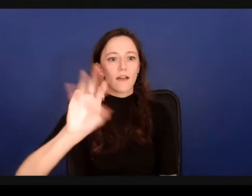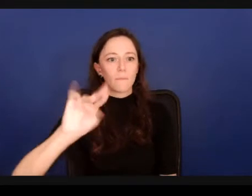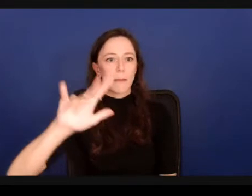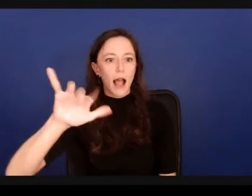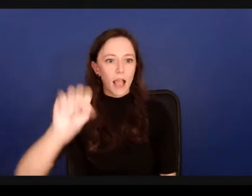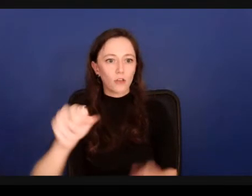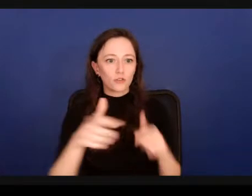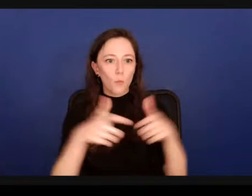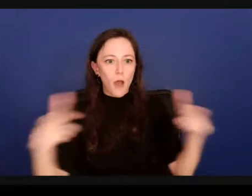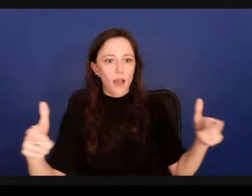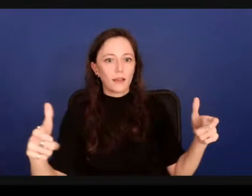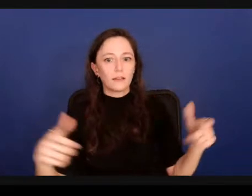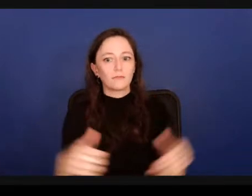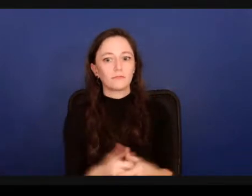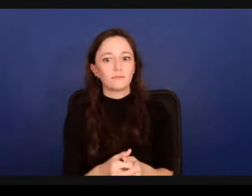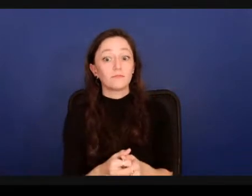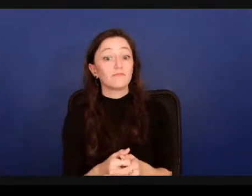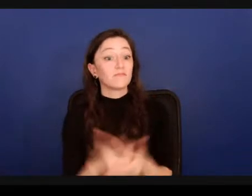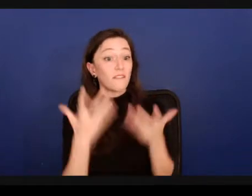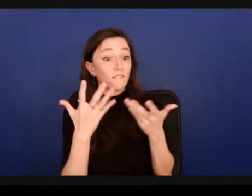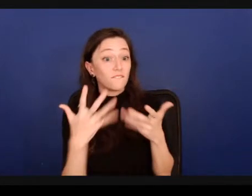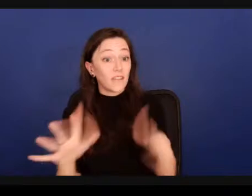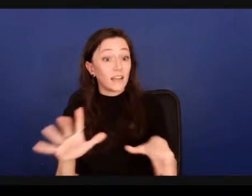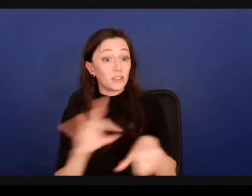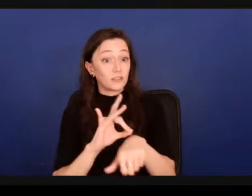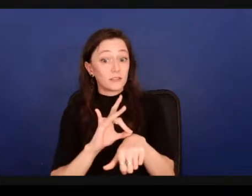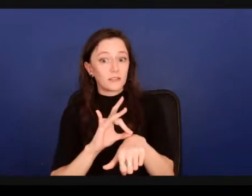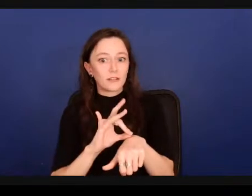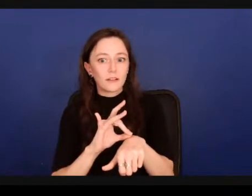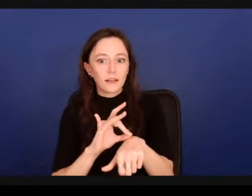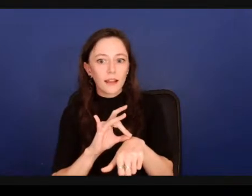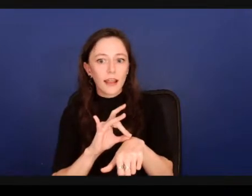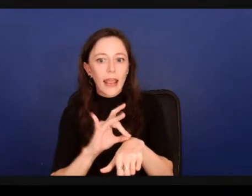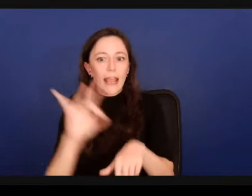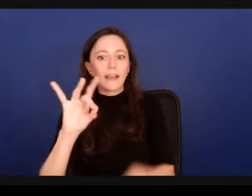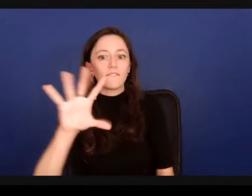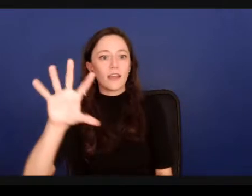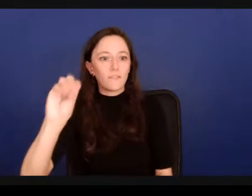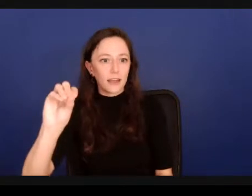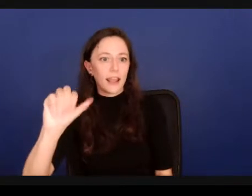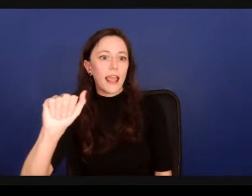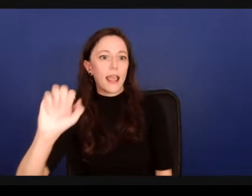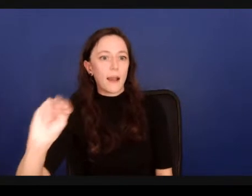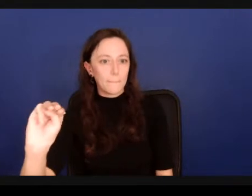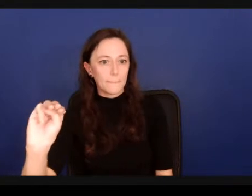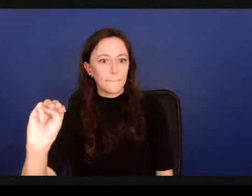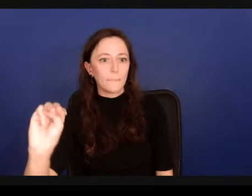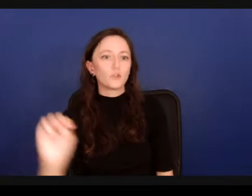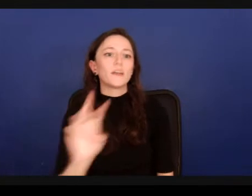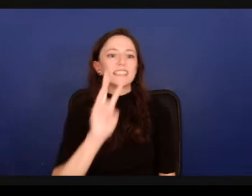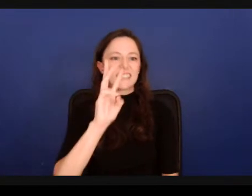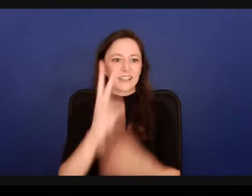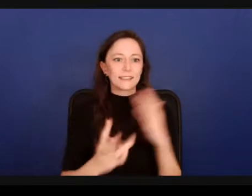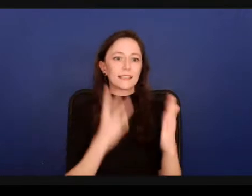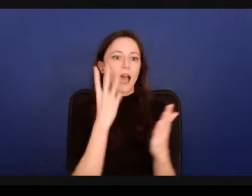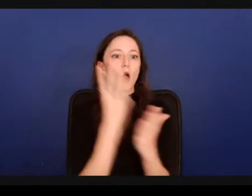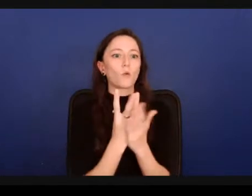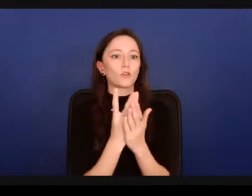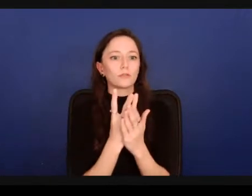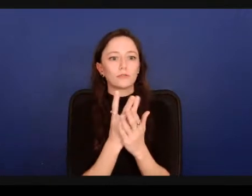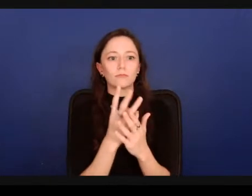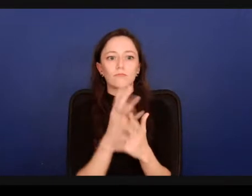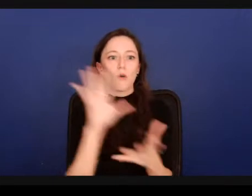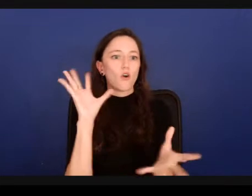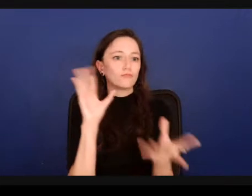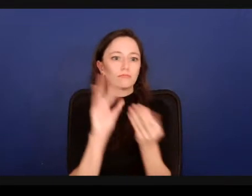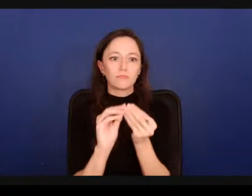was over by 9 a.m. Only 6 hours long, but despite it being so short,